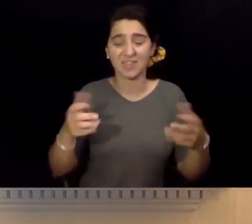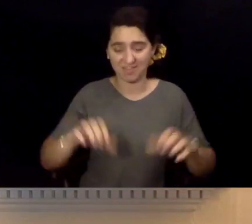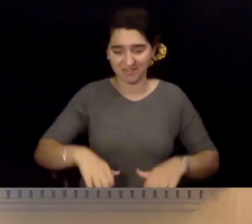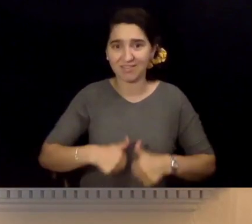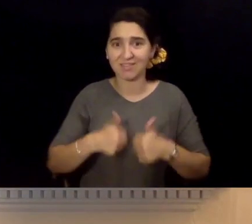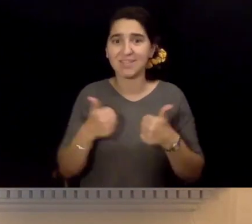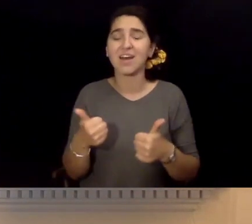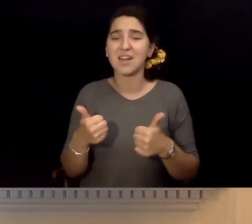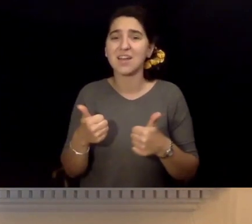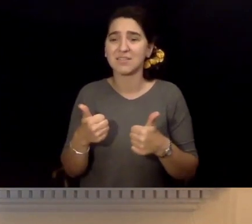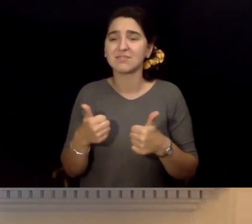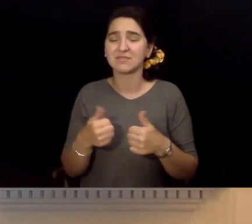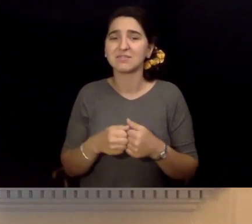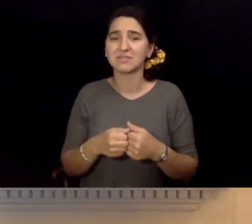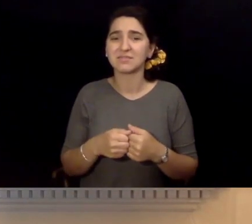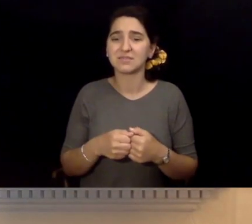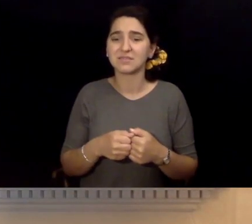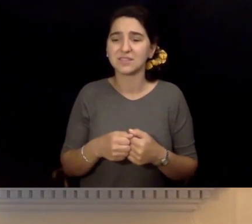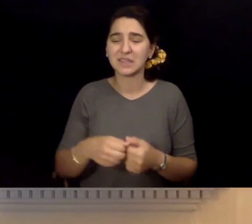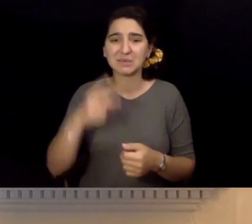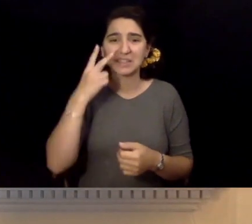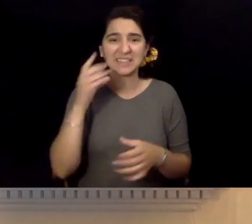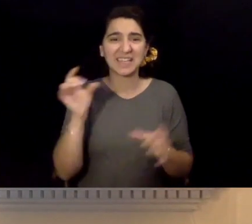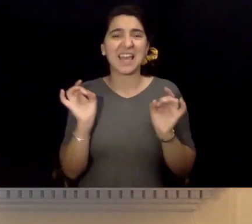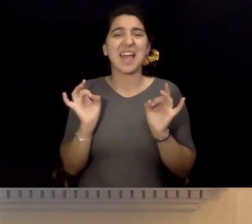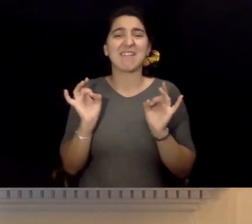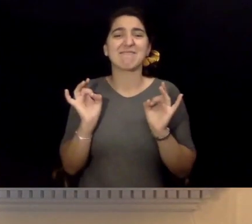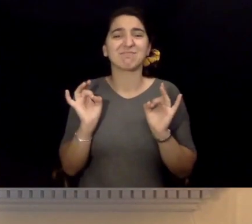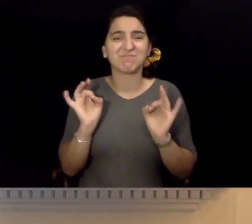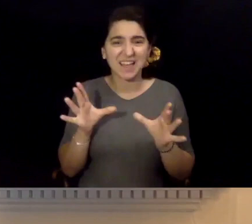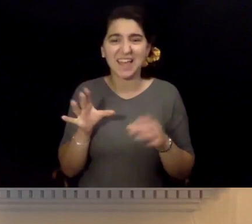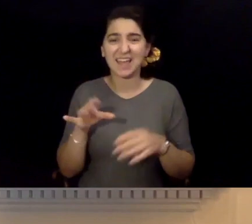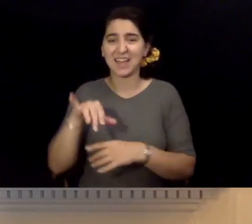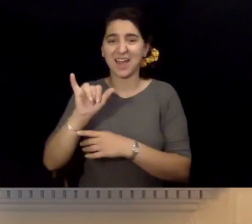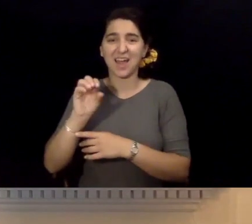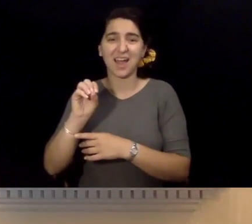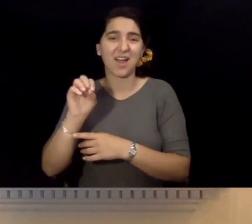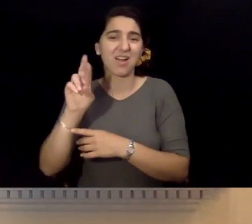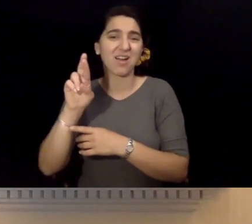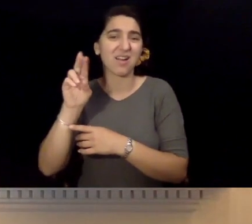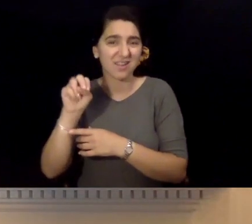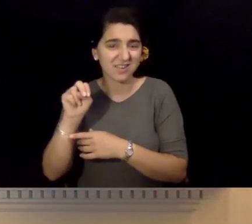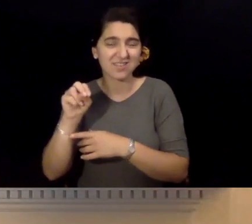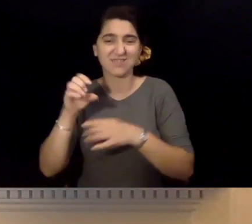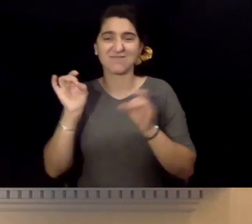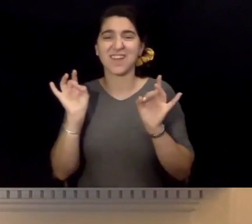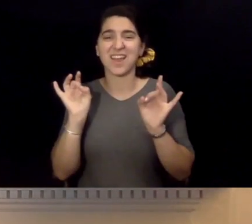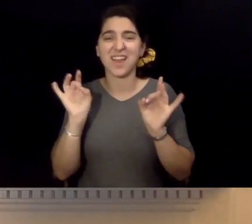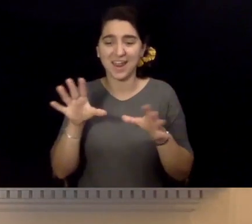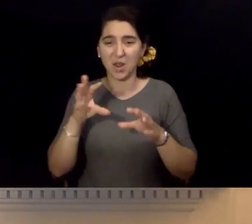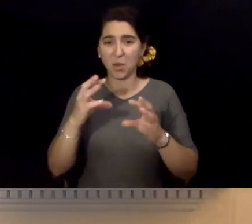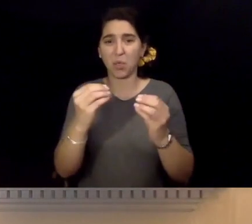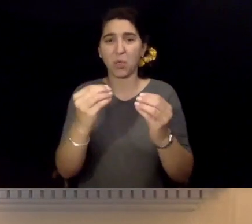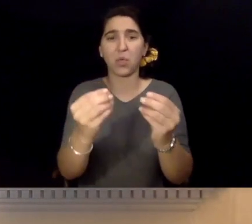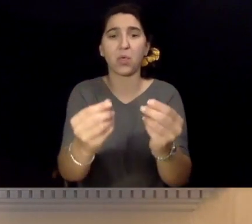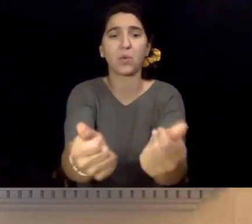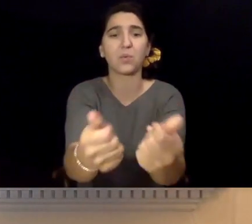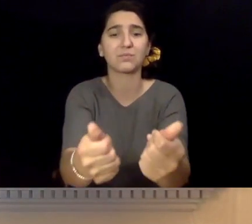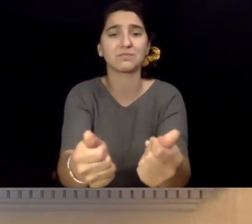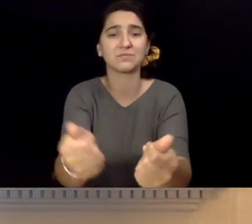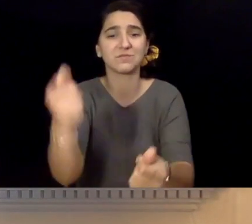and tanks and rubber bullets and tear gas will be beaten thinner and thinner until the iron of hatred vanishes